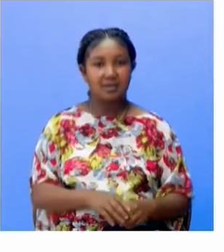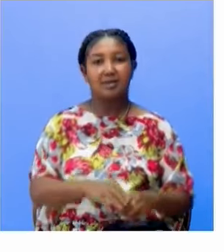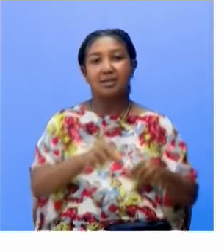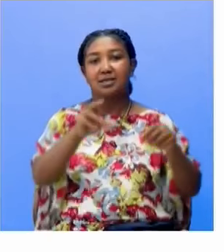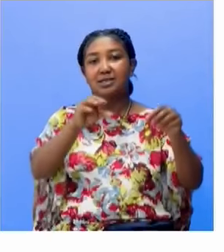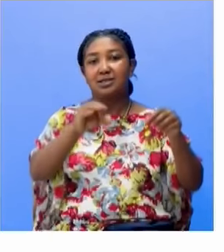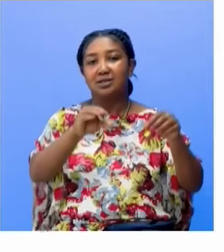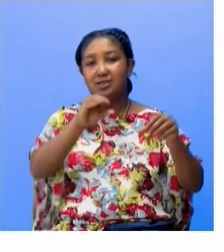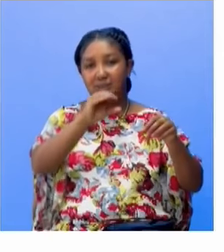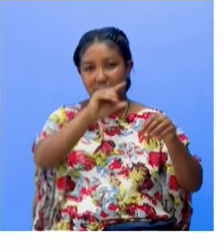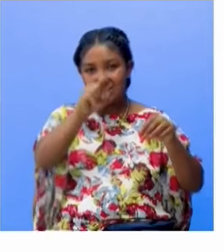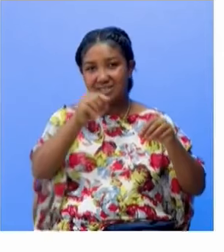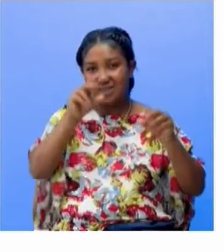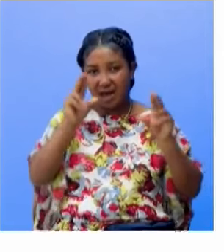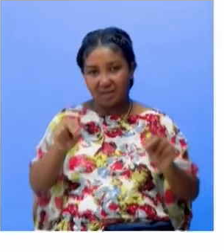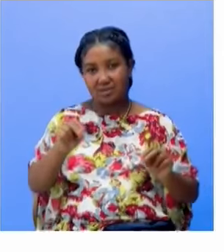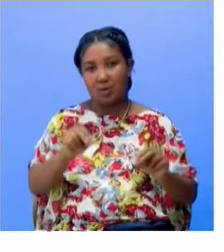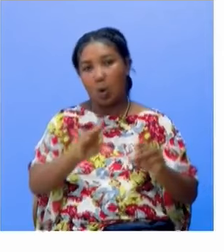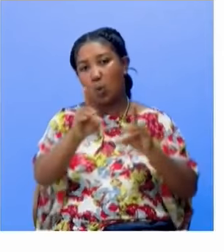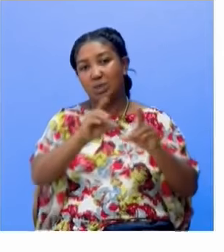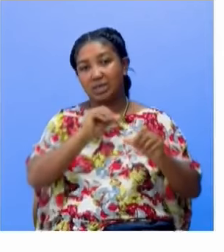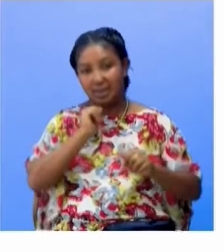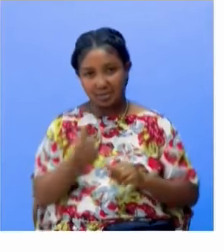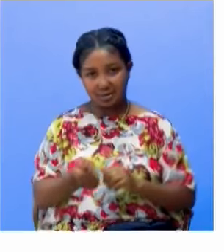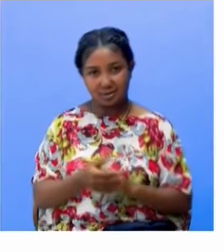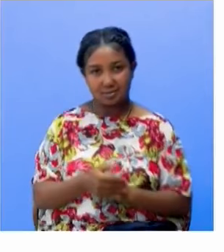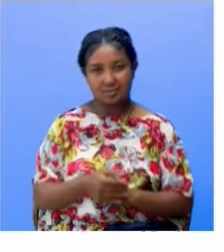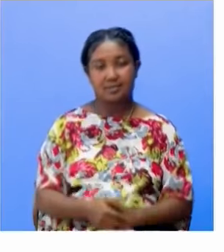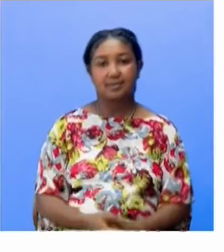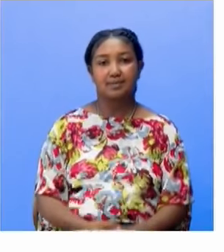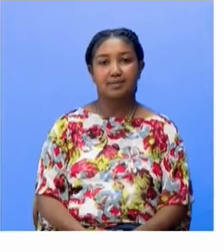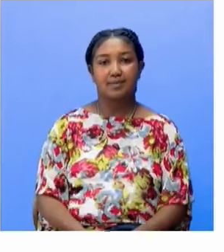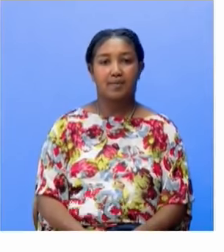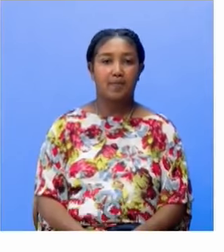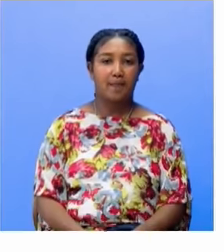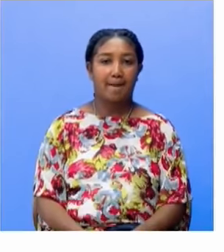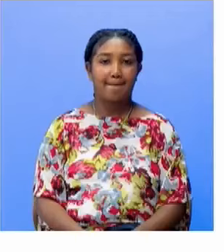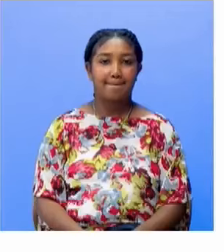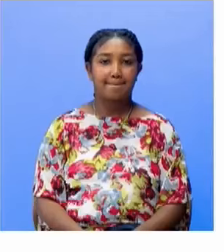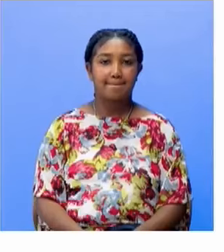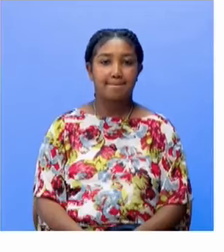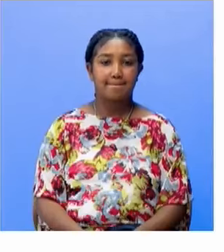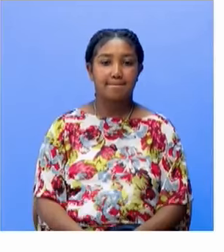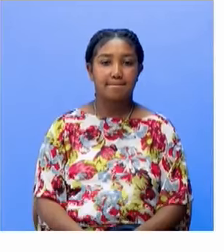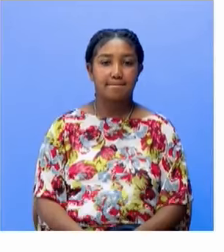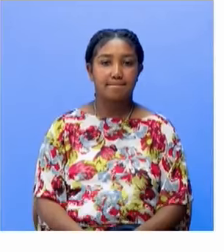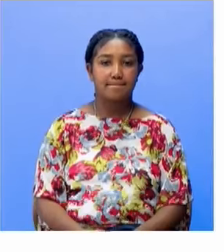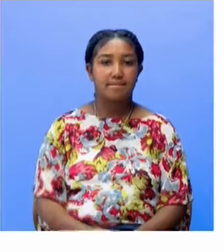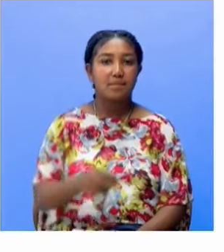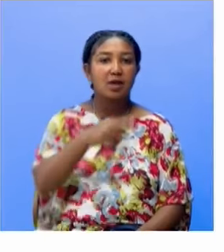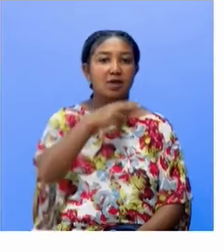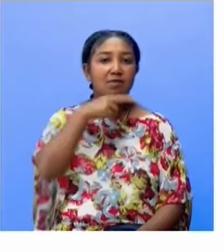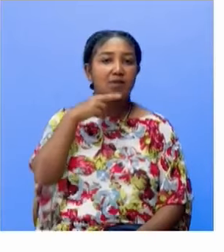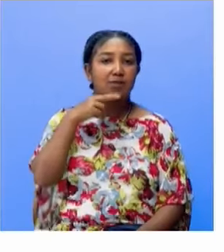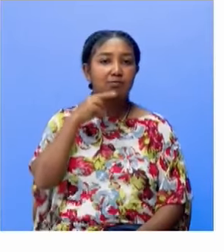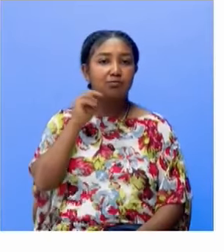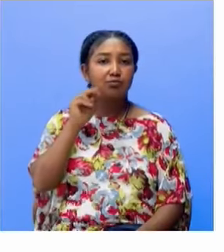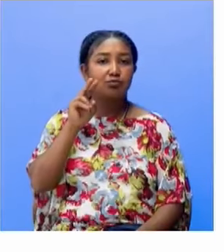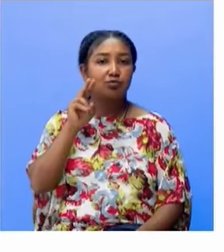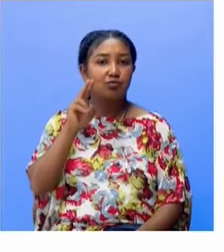Not. We did not or we didn't can be said. We didn't. What the verb form of